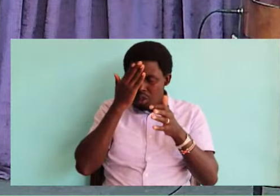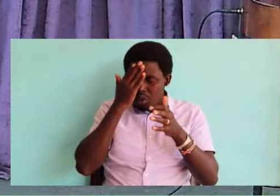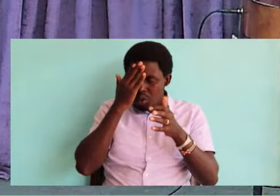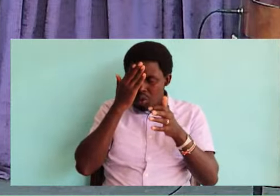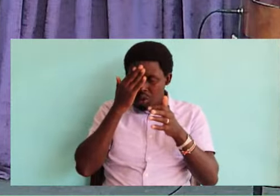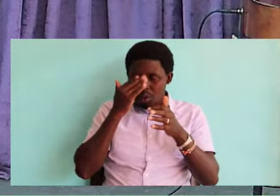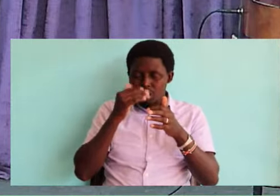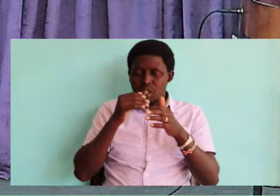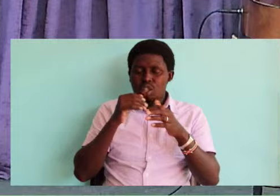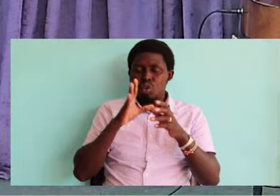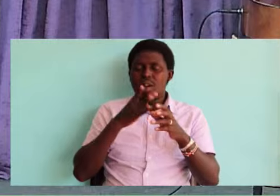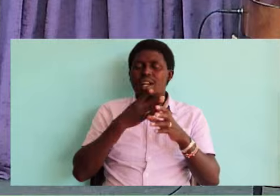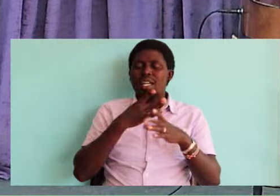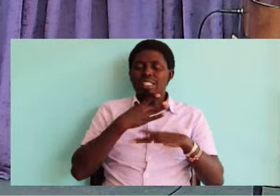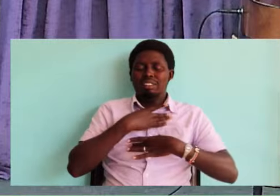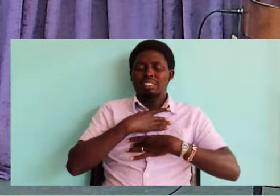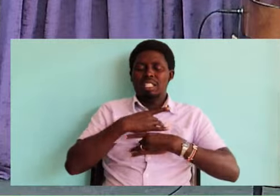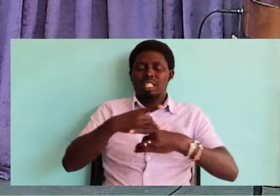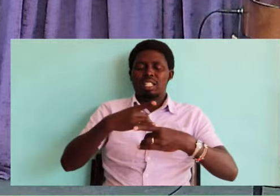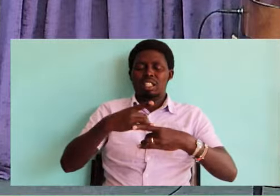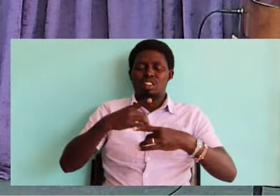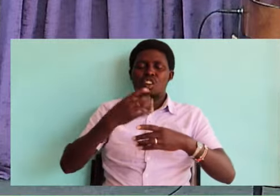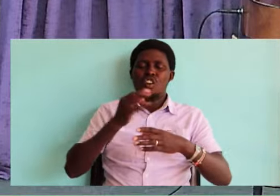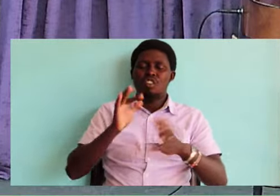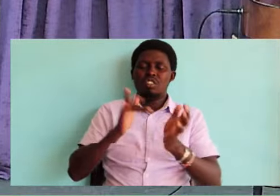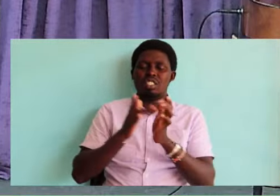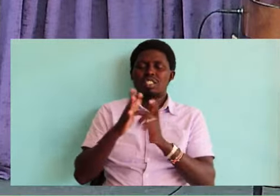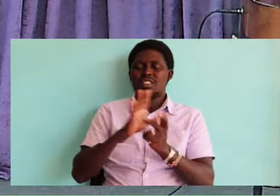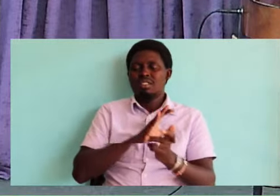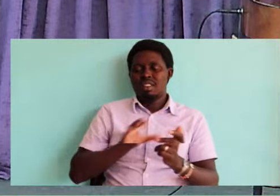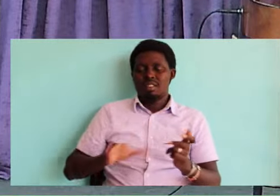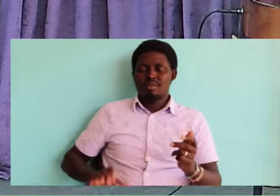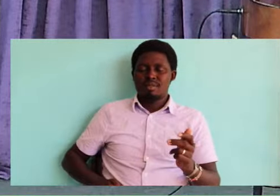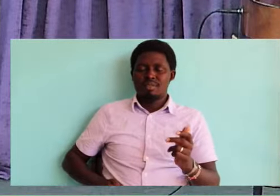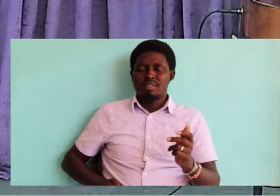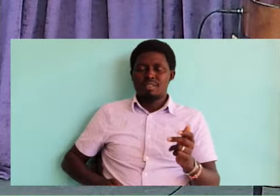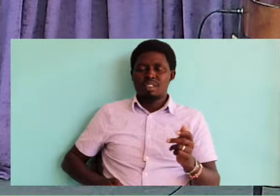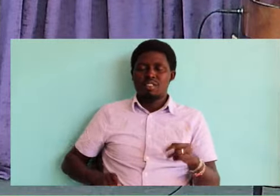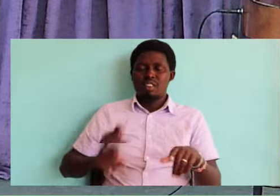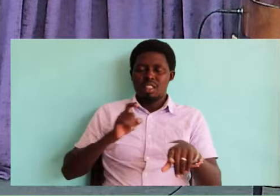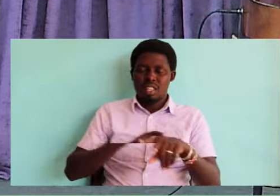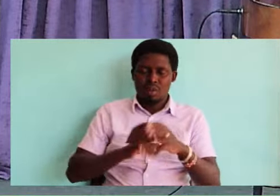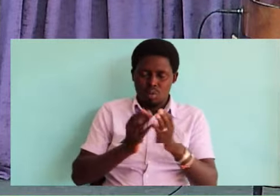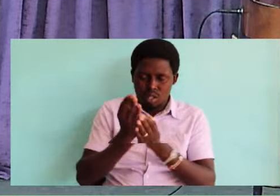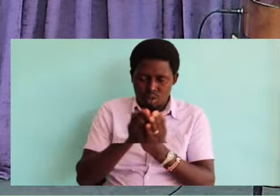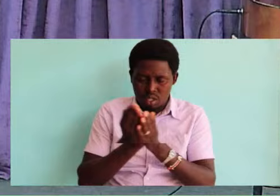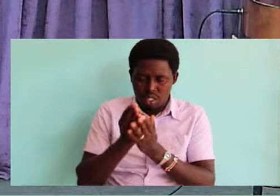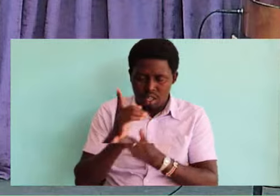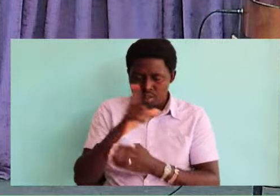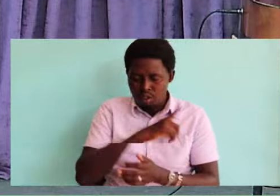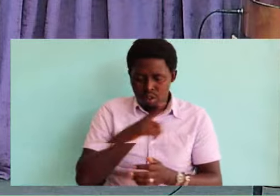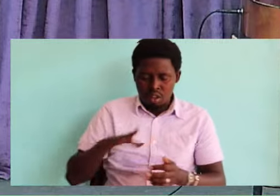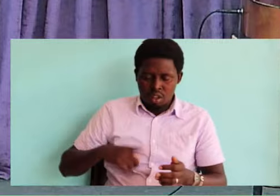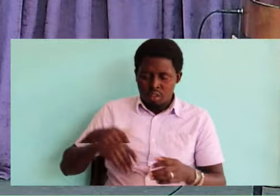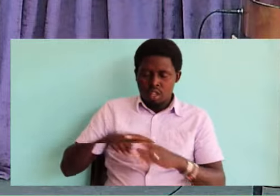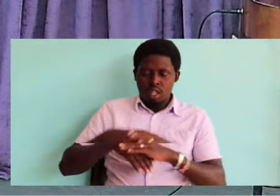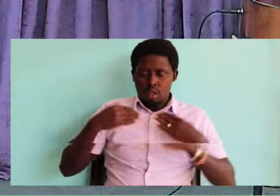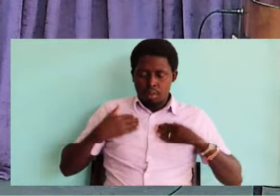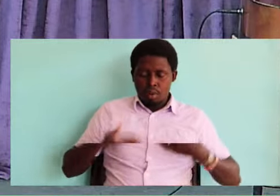your interests, to the interest of Christ, even as we serve you in the body of